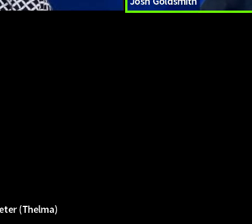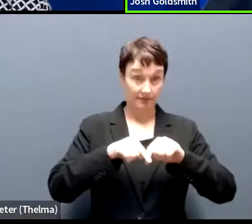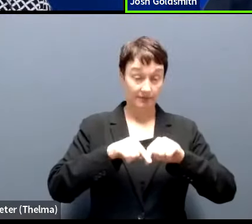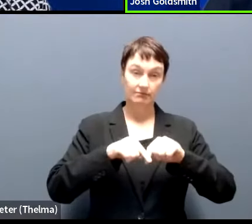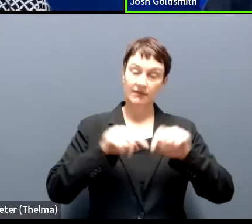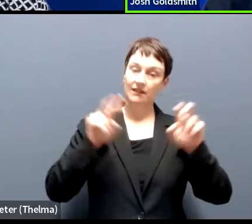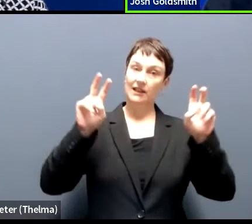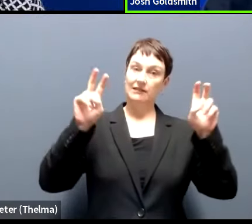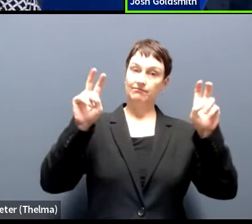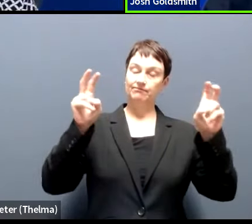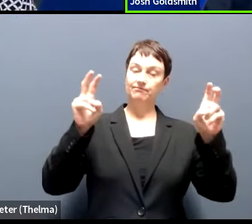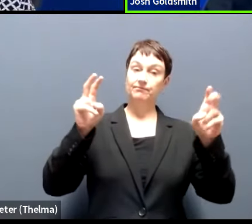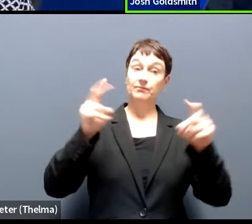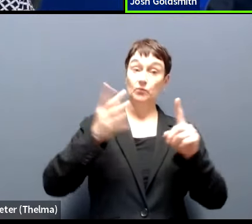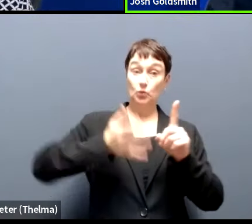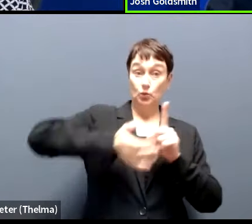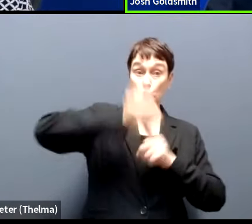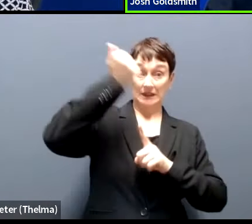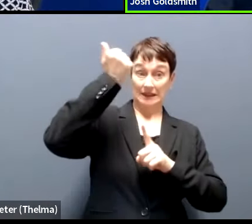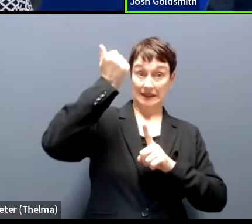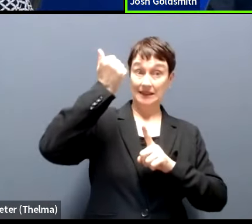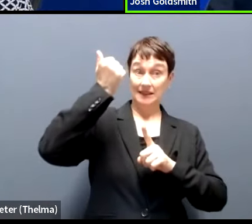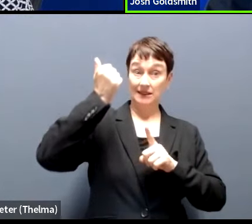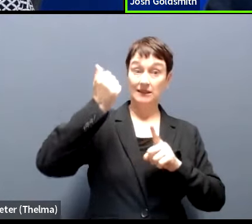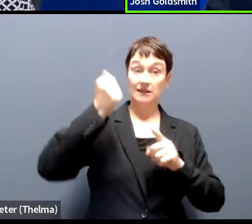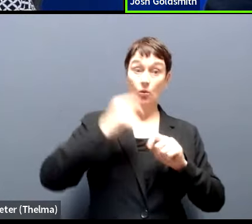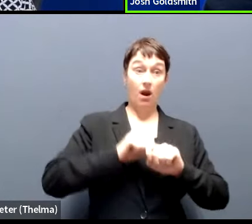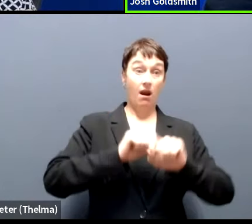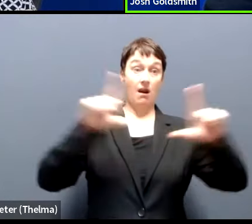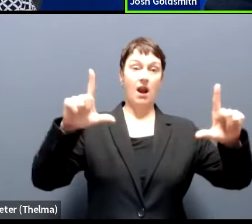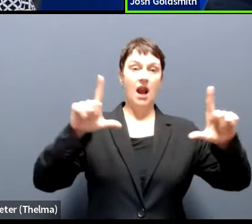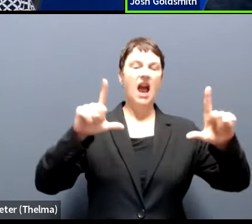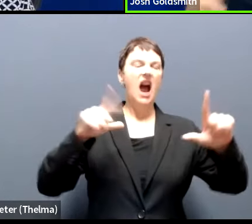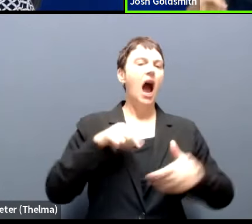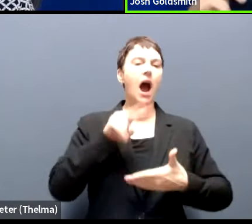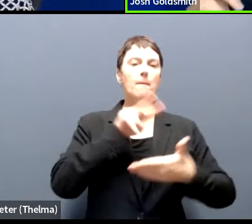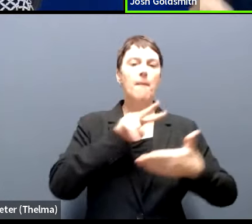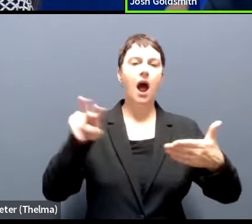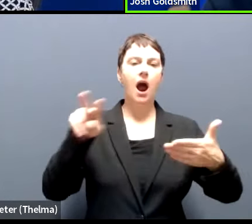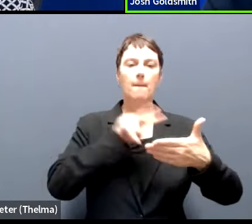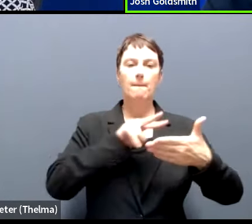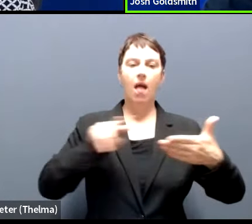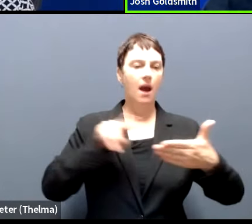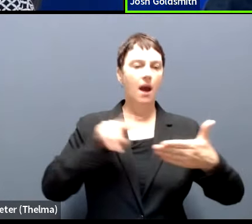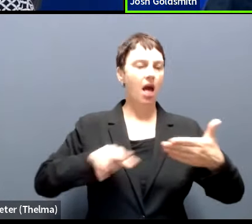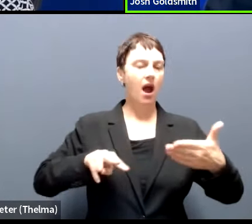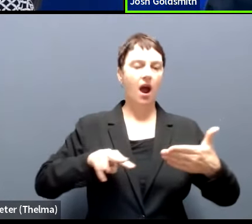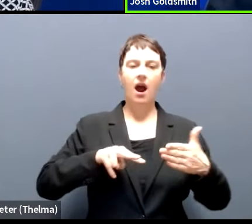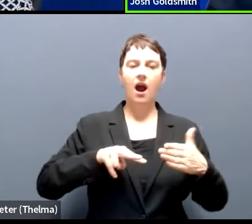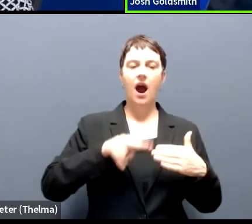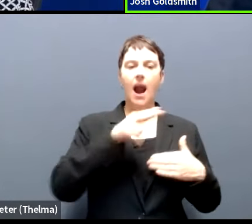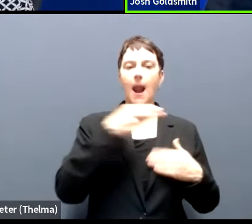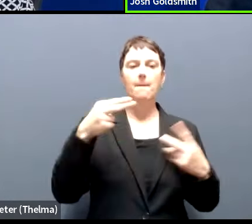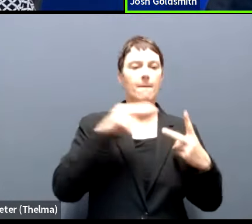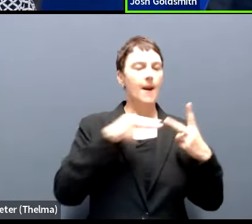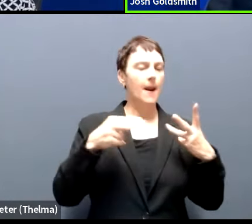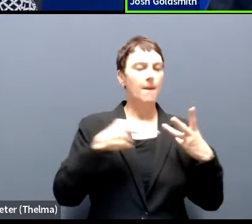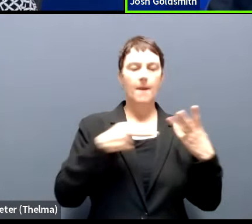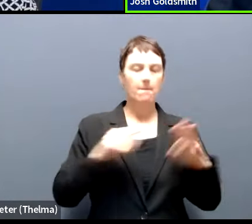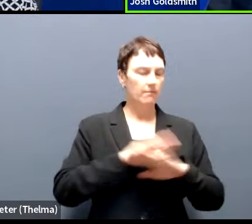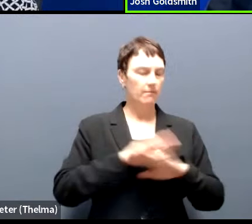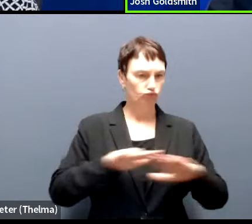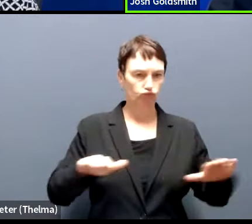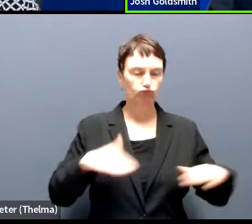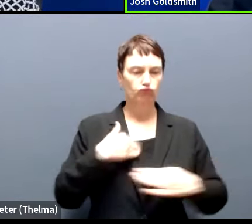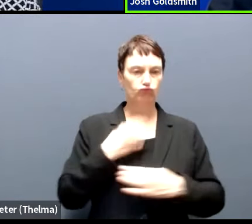winners of the prizes on the screen. We're not going to read them all out. We're just going to project the screen with the